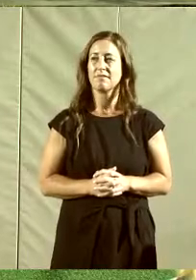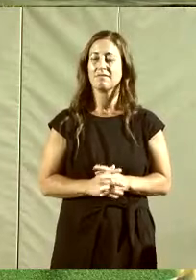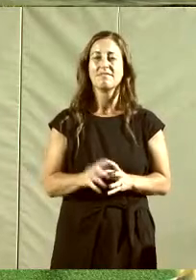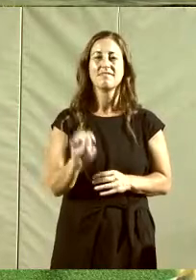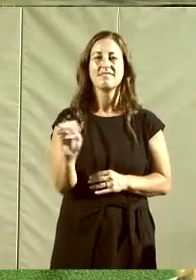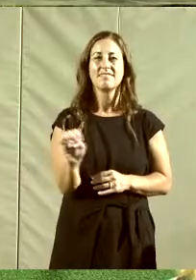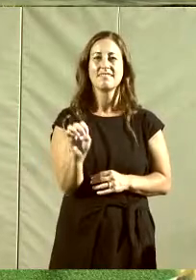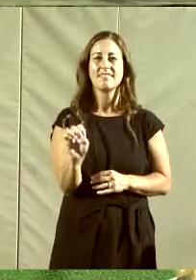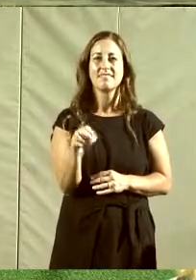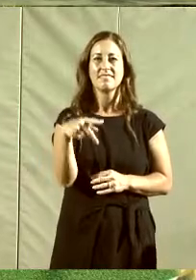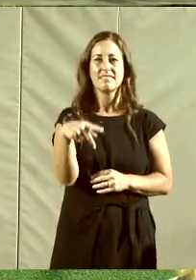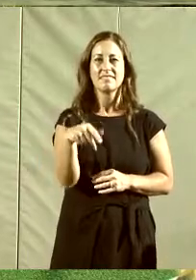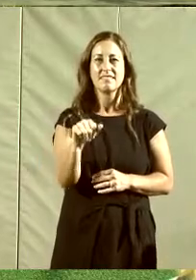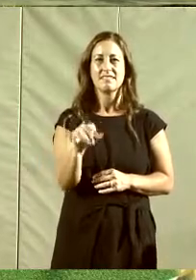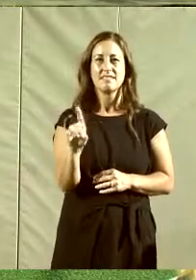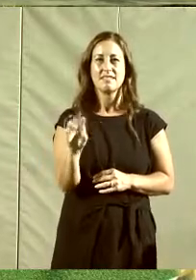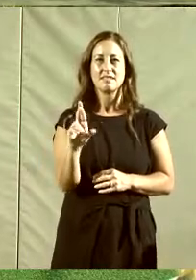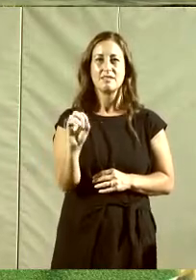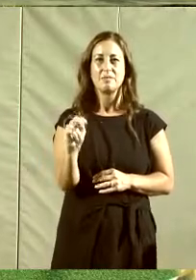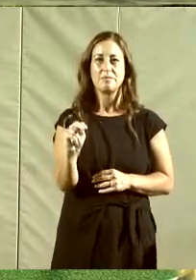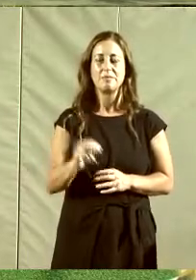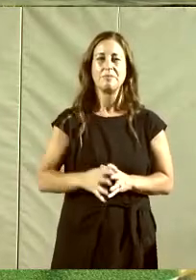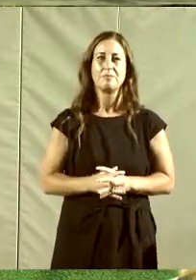Eric Luis Padron.